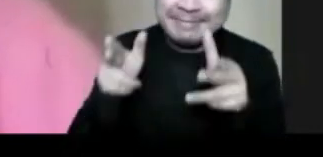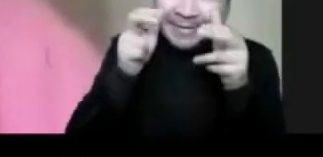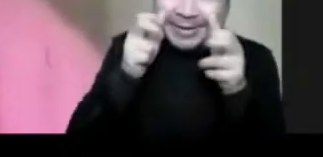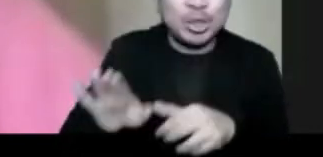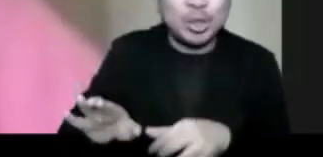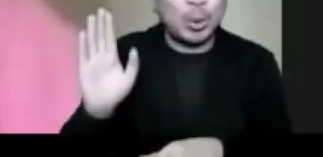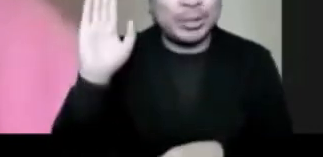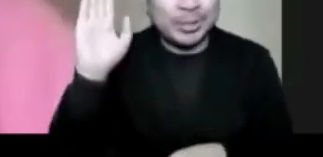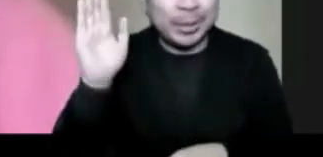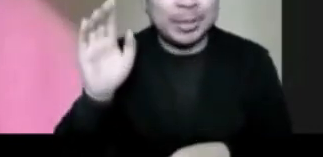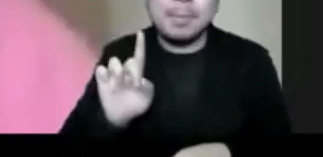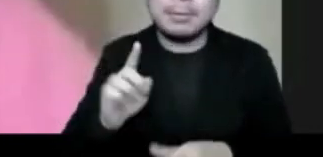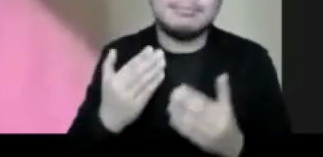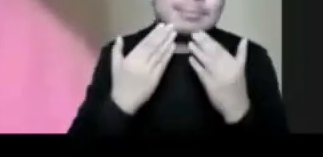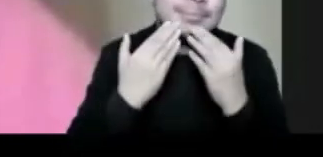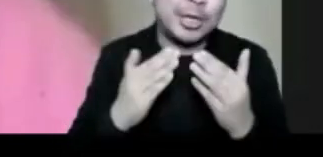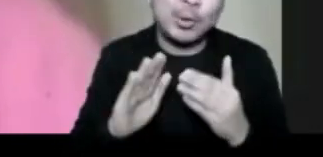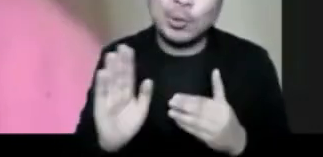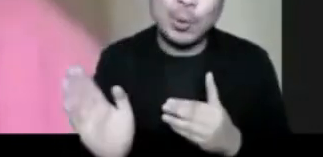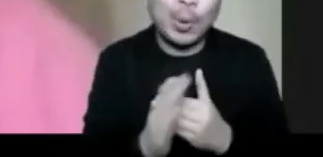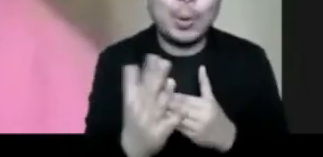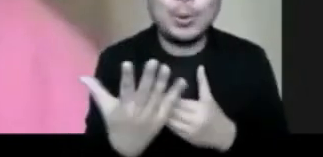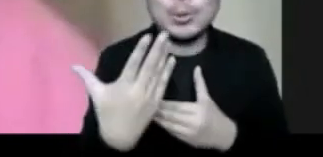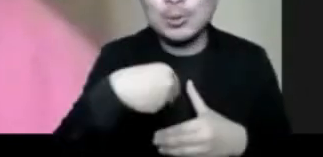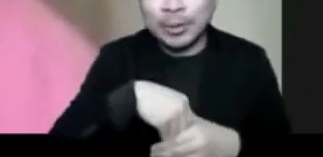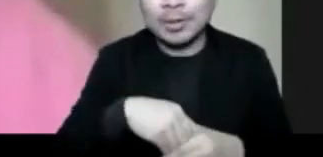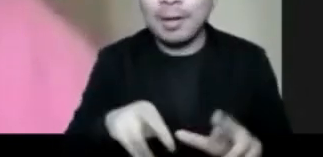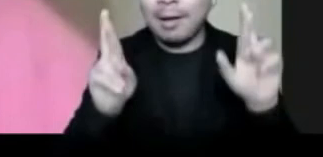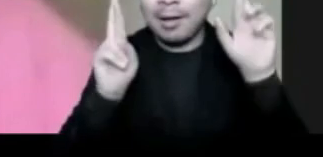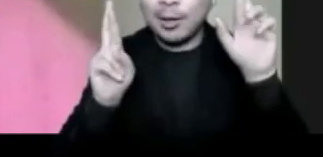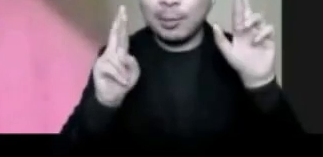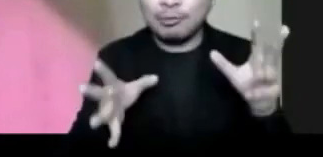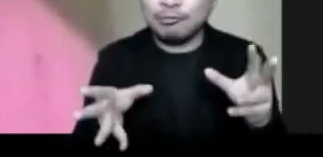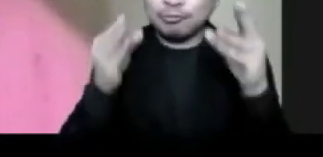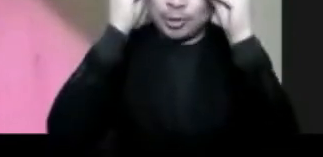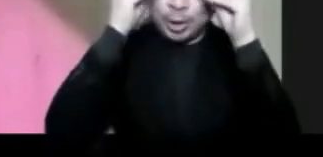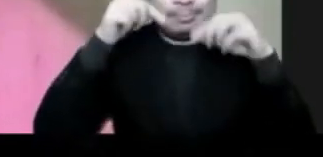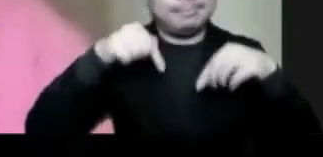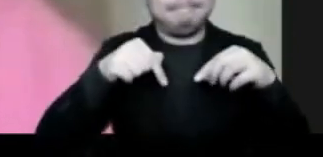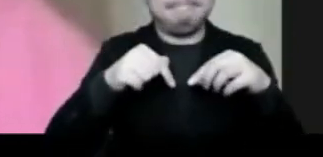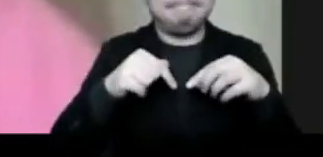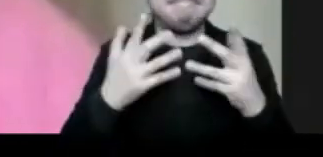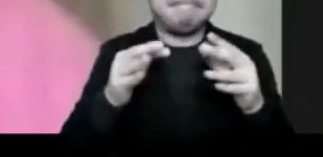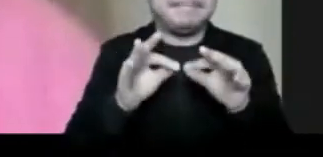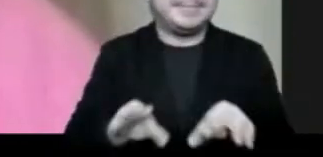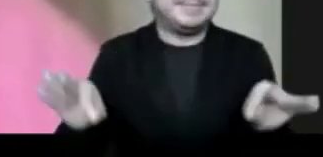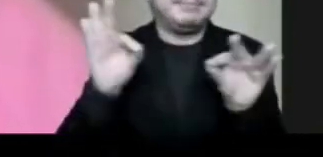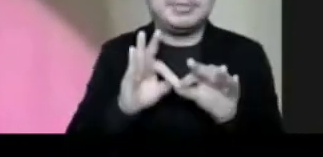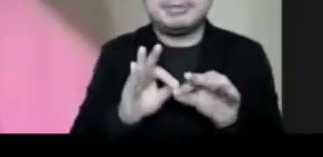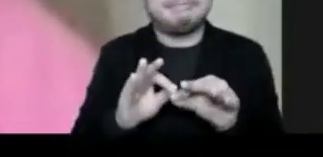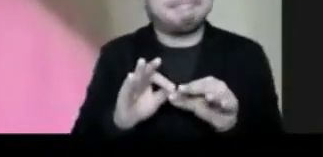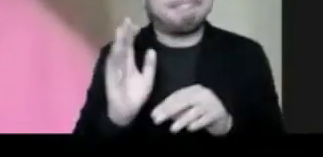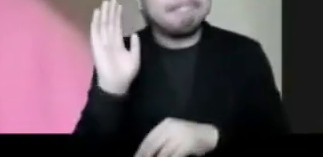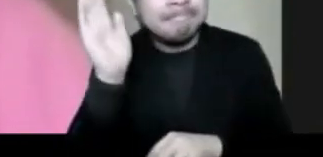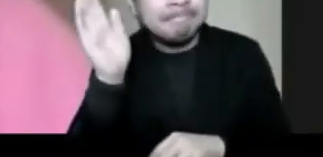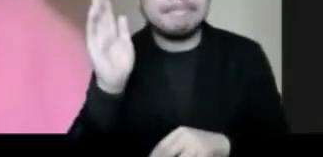much, everyone, for joining us. I hope you benefited from the very valuable input of our esteemed panelists. And